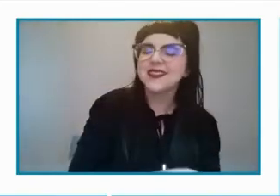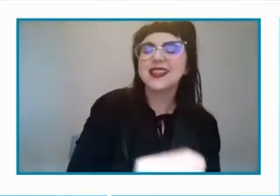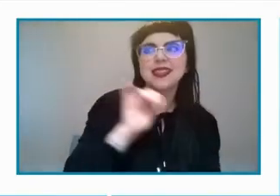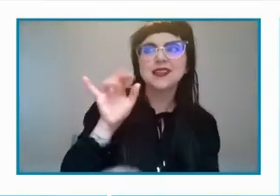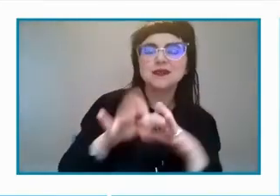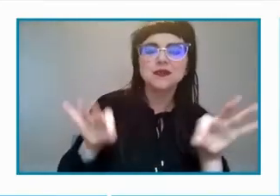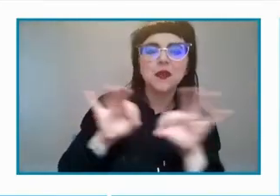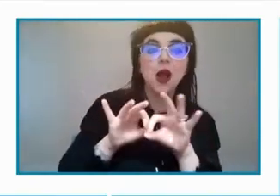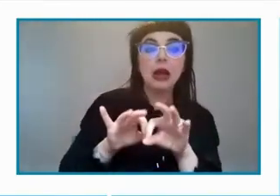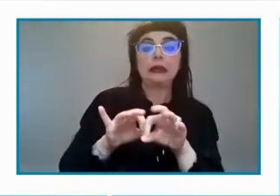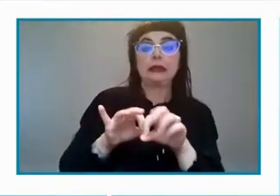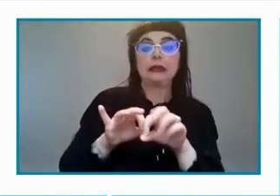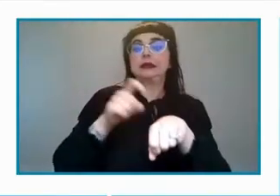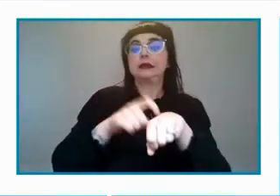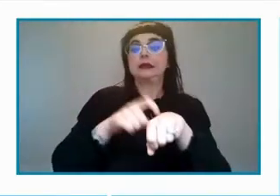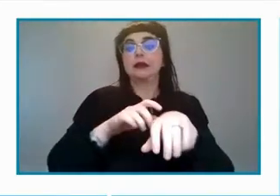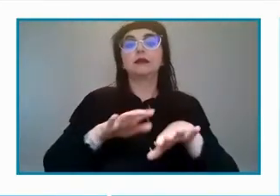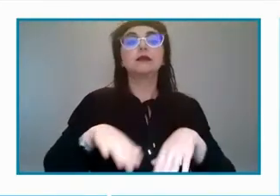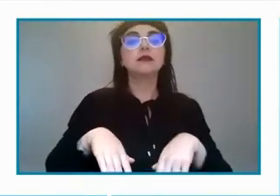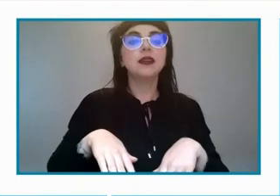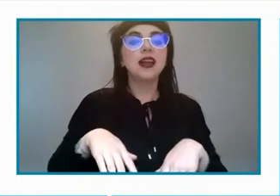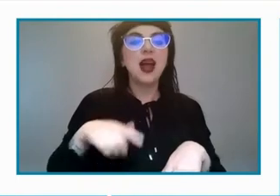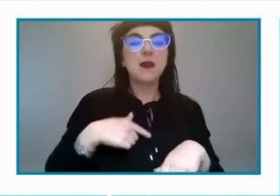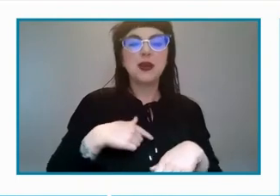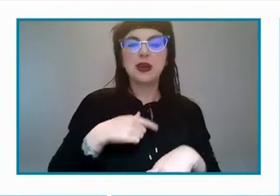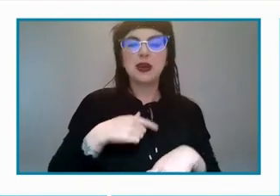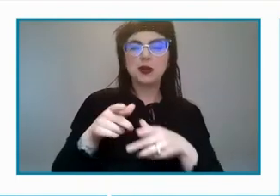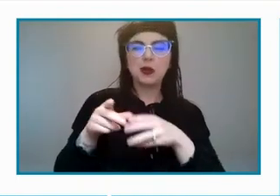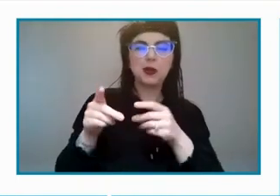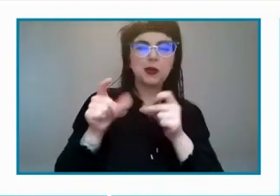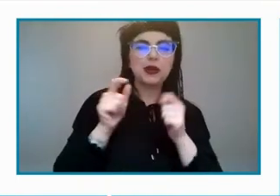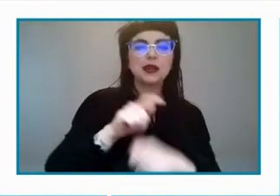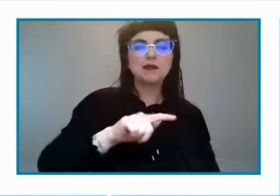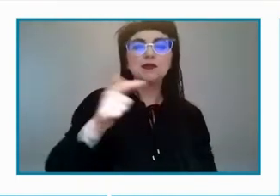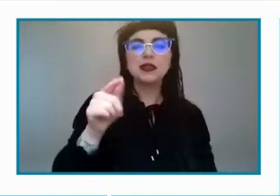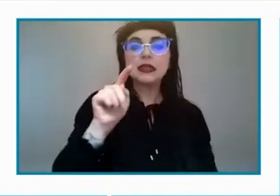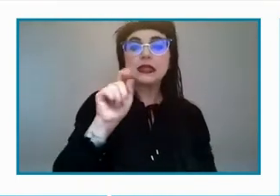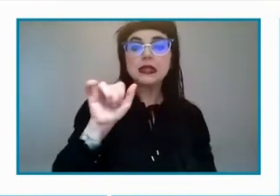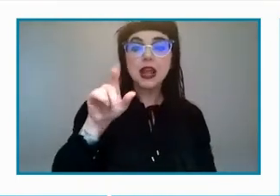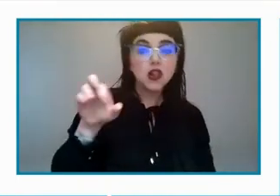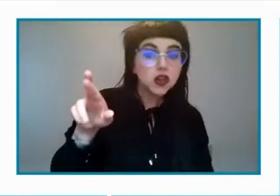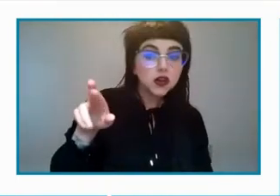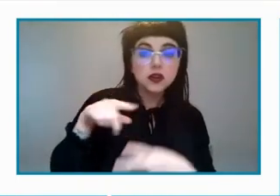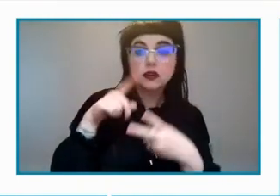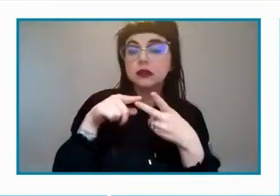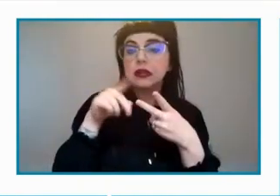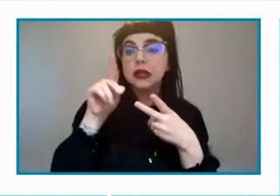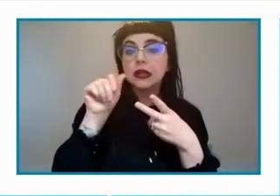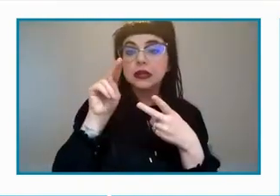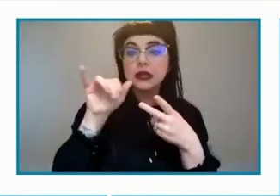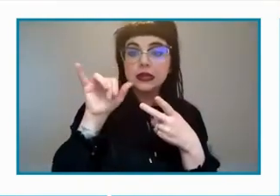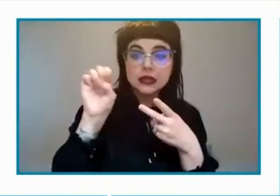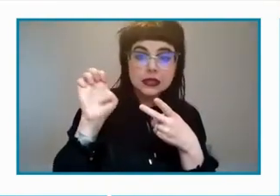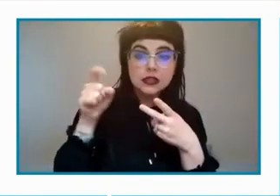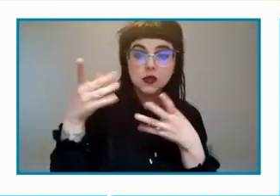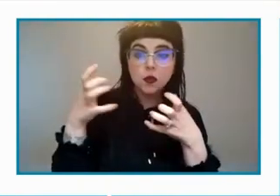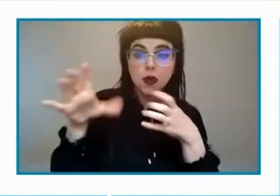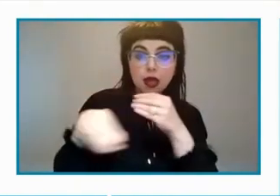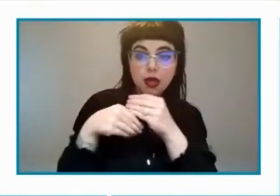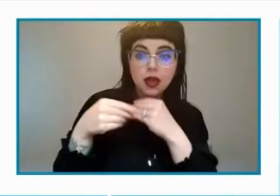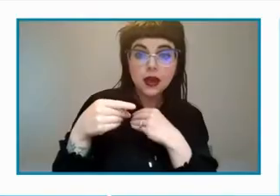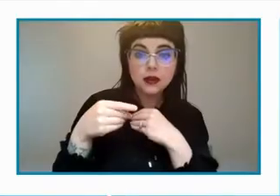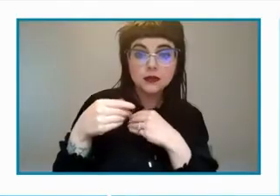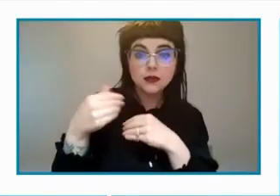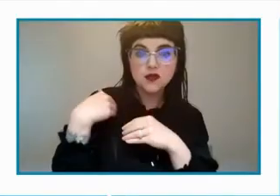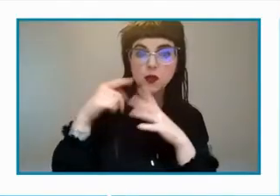time, I'm going to quickly pass it to Taylor or Denise, if you want to add anything, any last thoughts to this before we jump into the